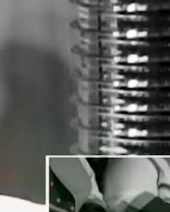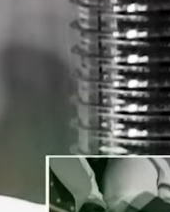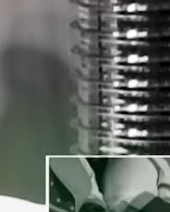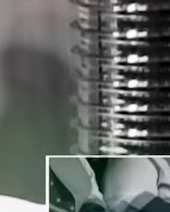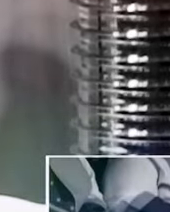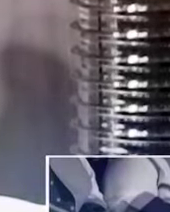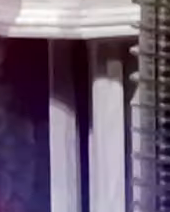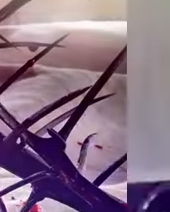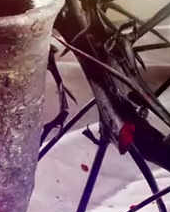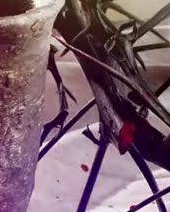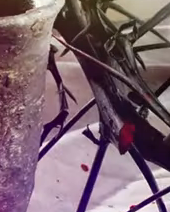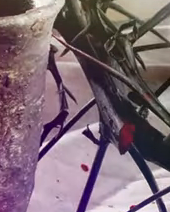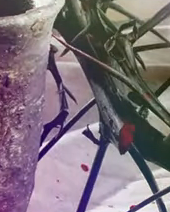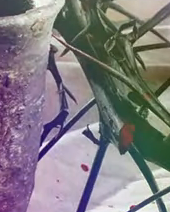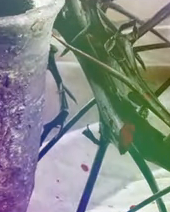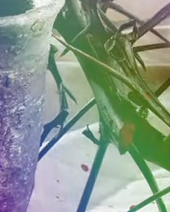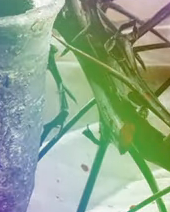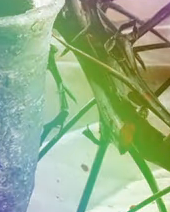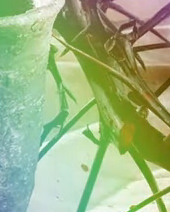one message.